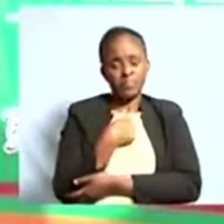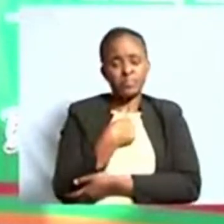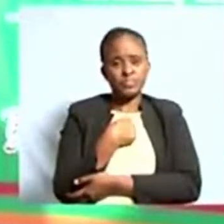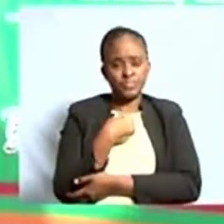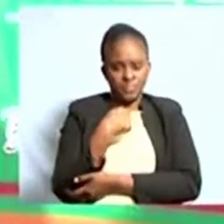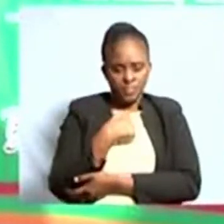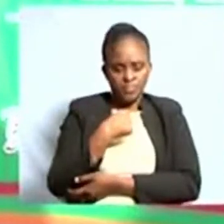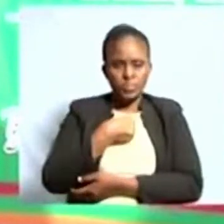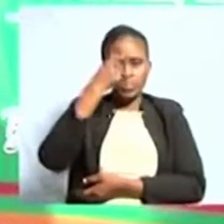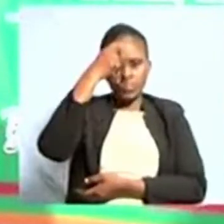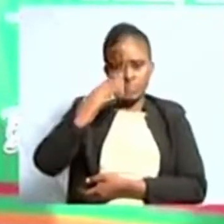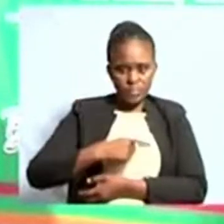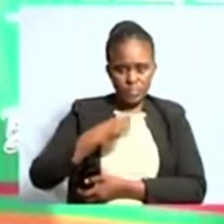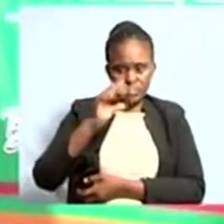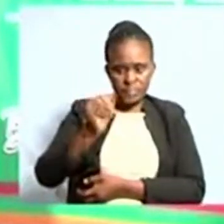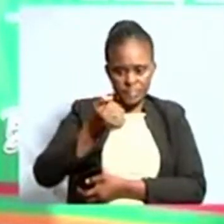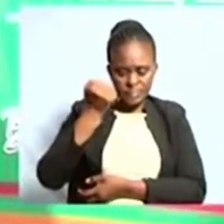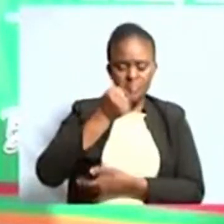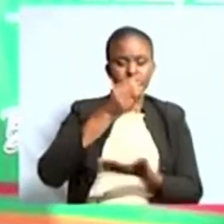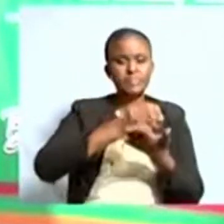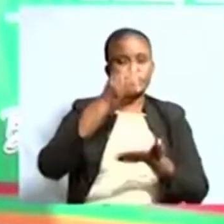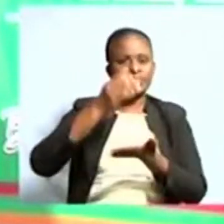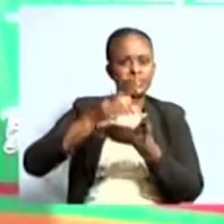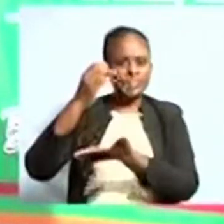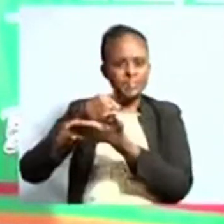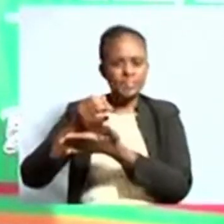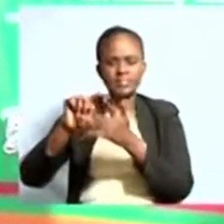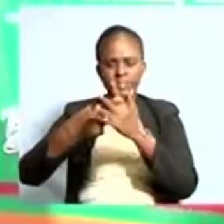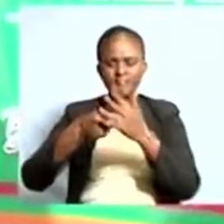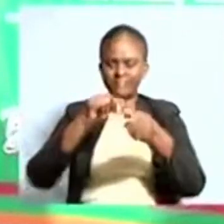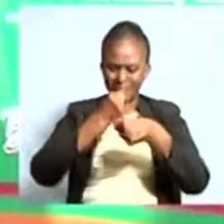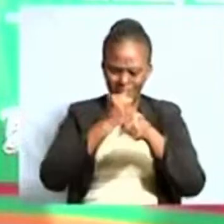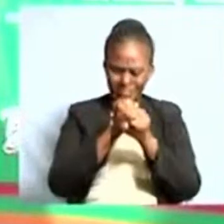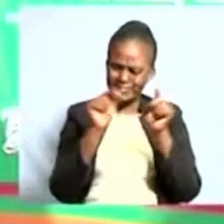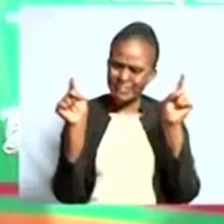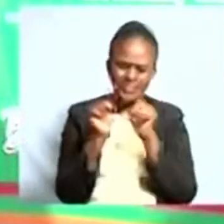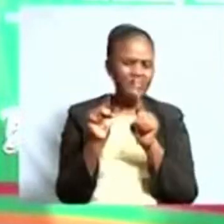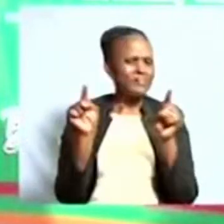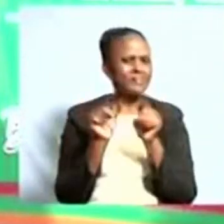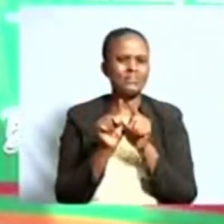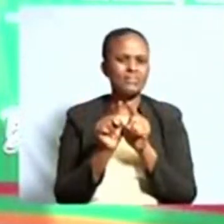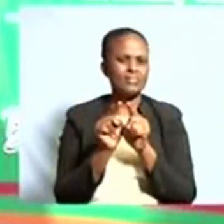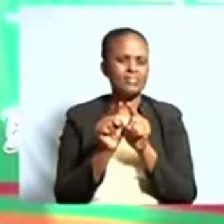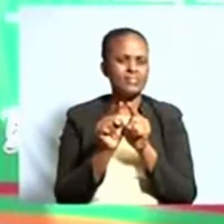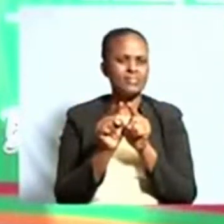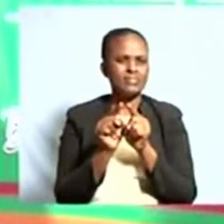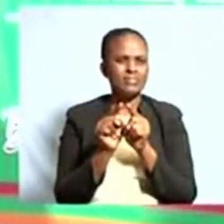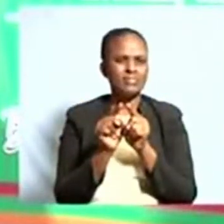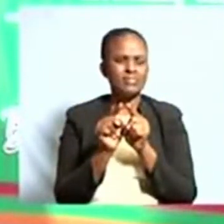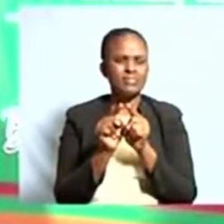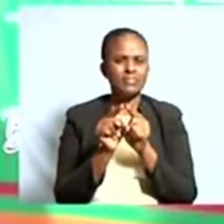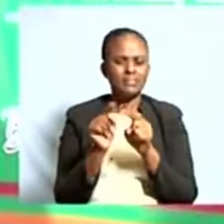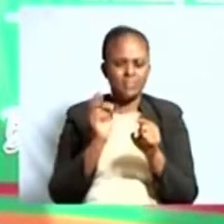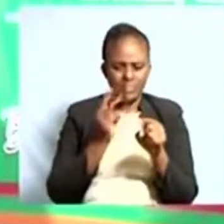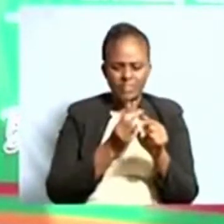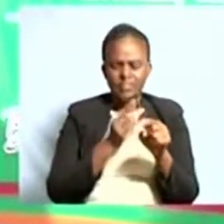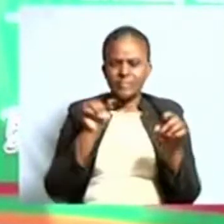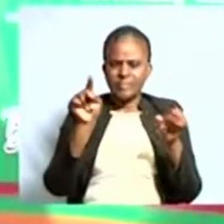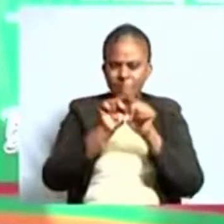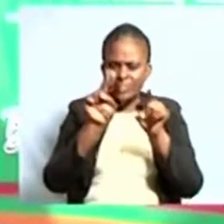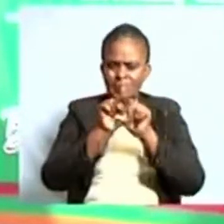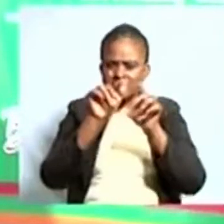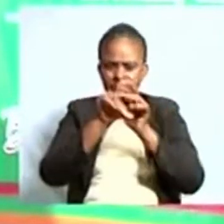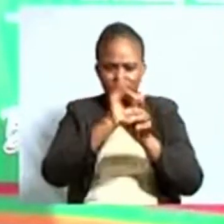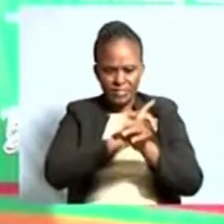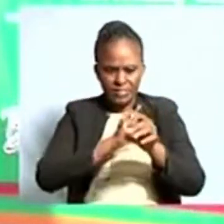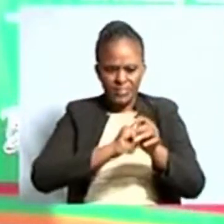an individual, I get these bottles, start producing the similar product. Let's say we are in the same industry, we